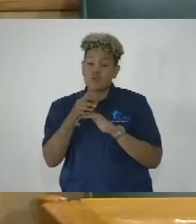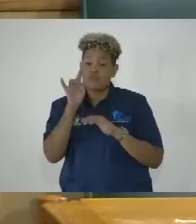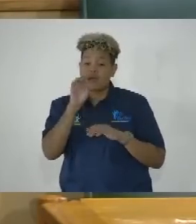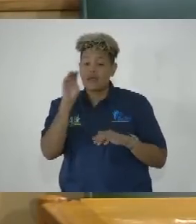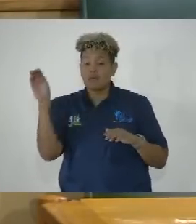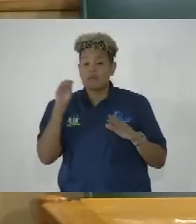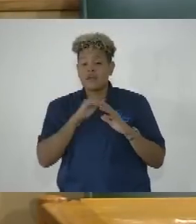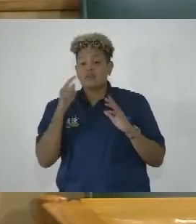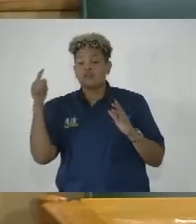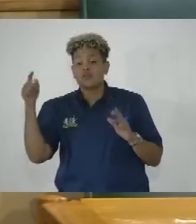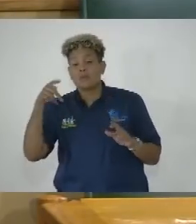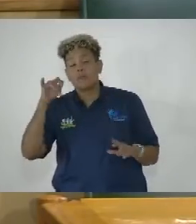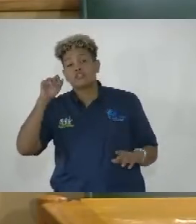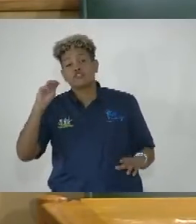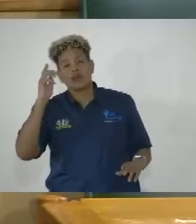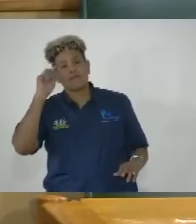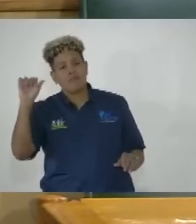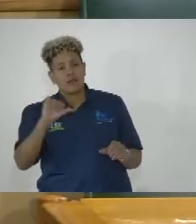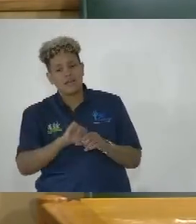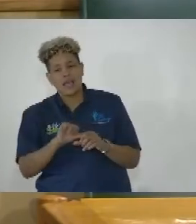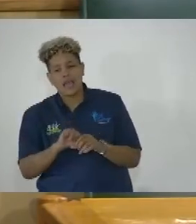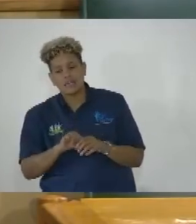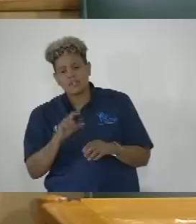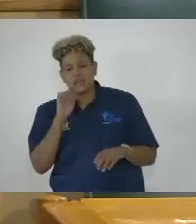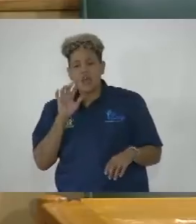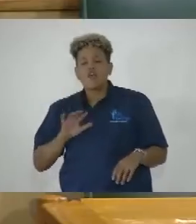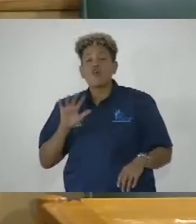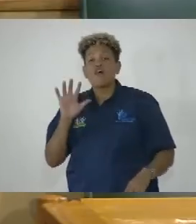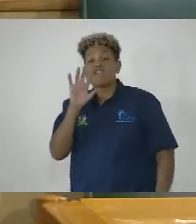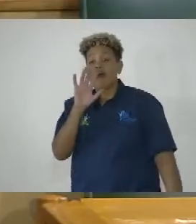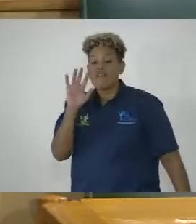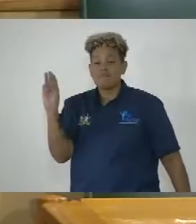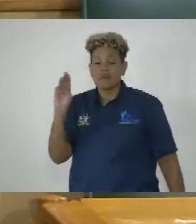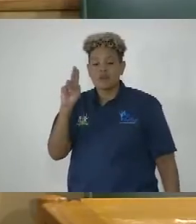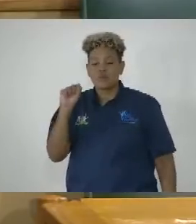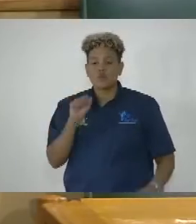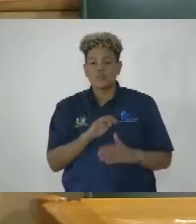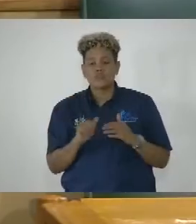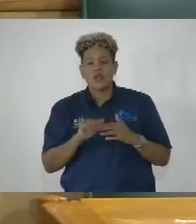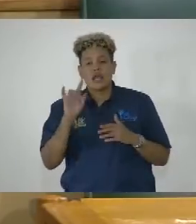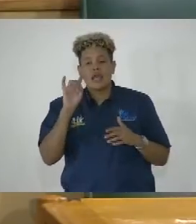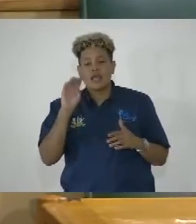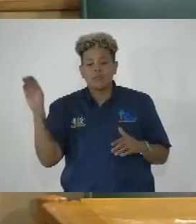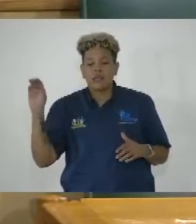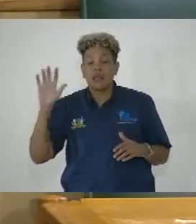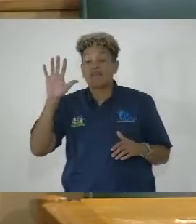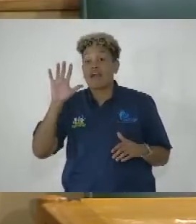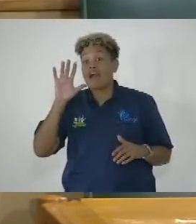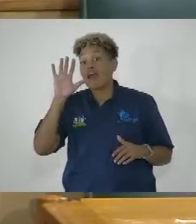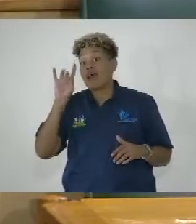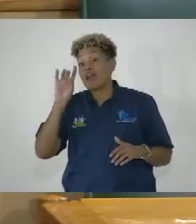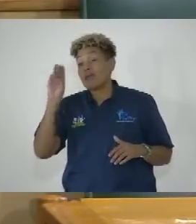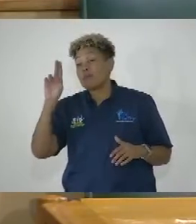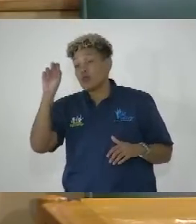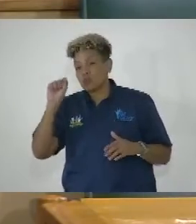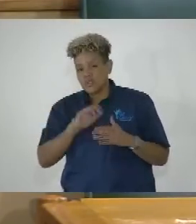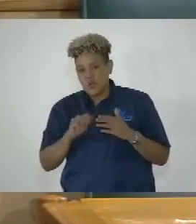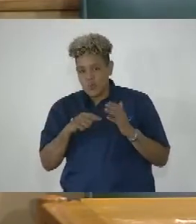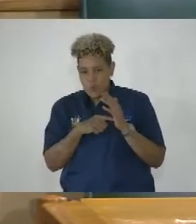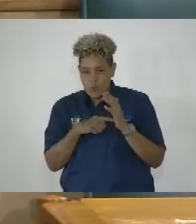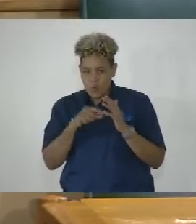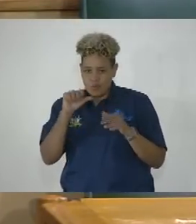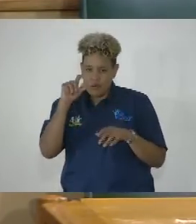credit to Petrojam for fuel. Around $5 million, these are US dollars. $8 million US